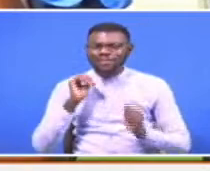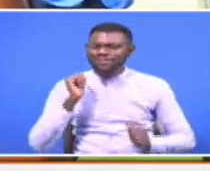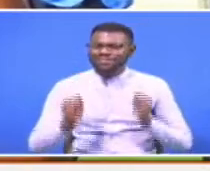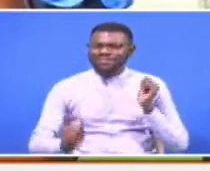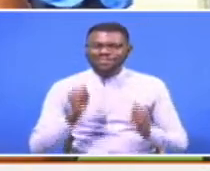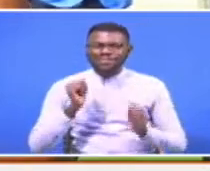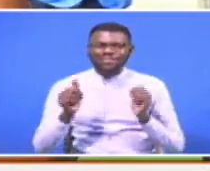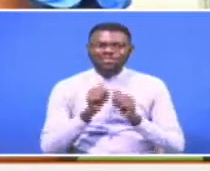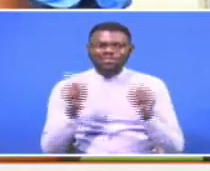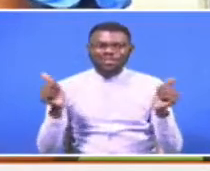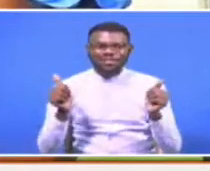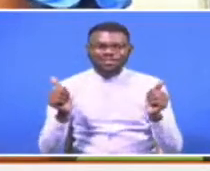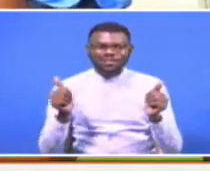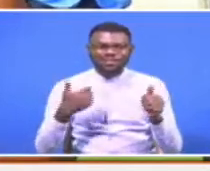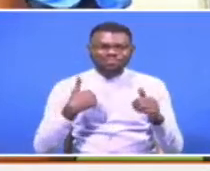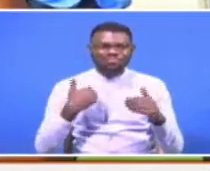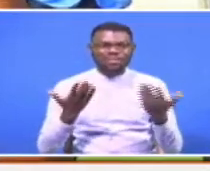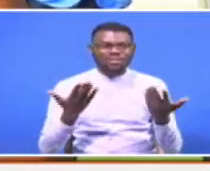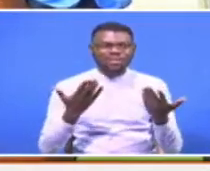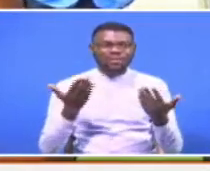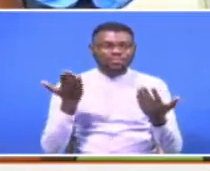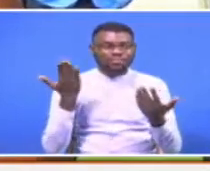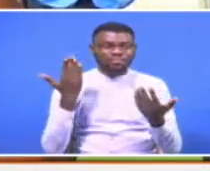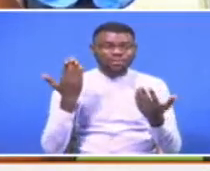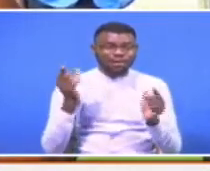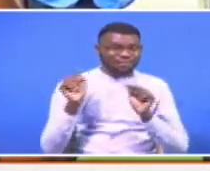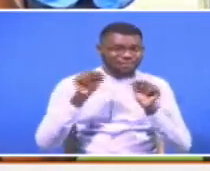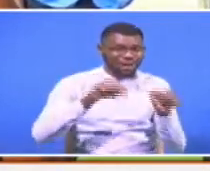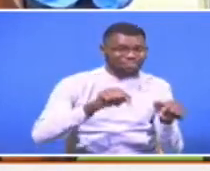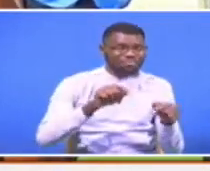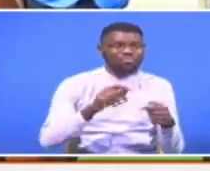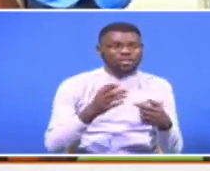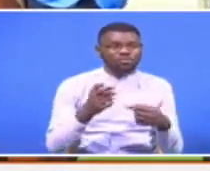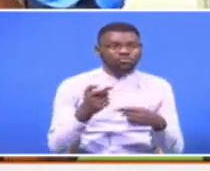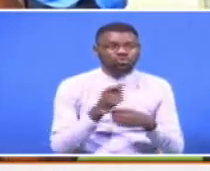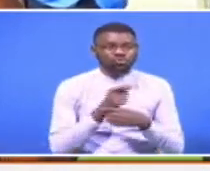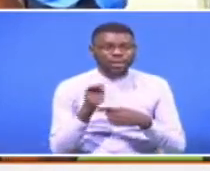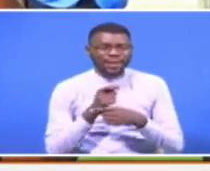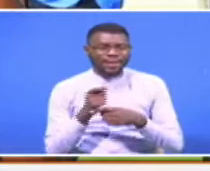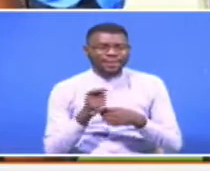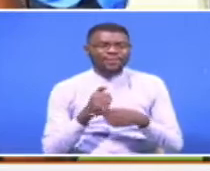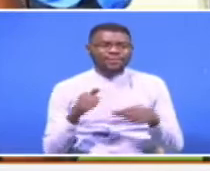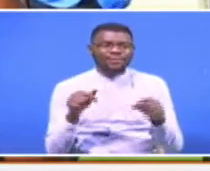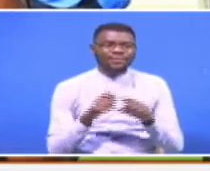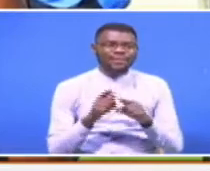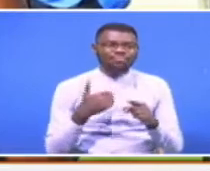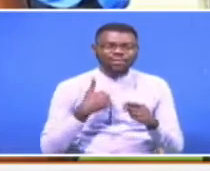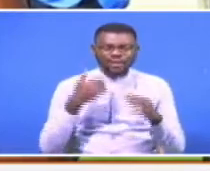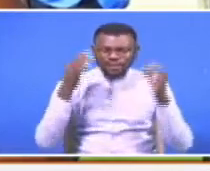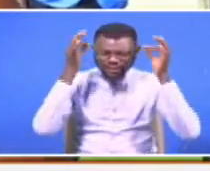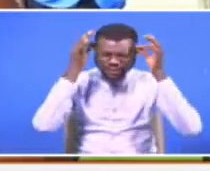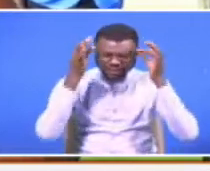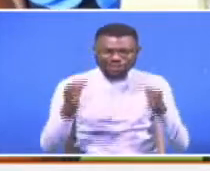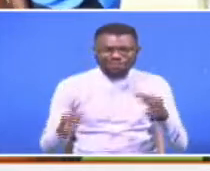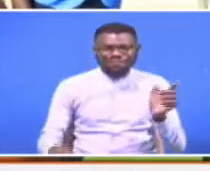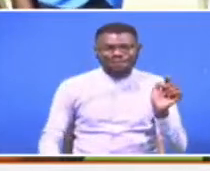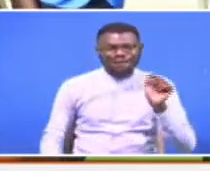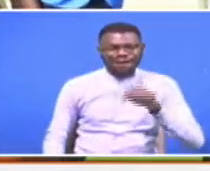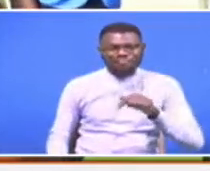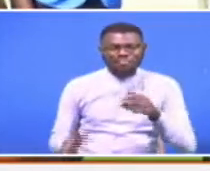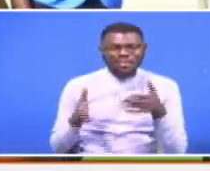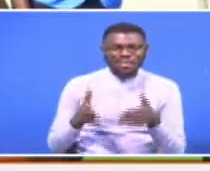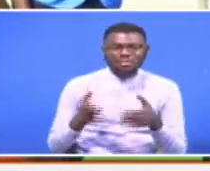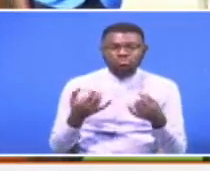Nilikuwa nimekuja tu kupigia mazoezi kwa maana kuna race na tarajia sana, nikasema wacha niende kujaribu